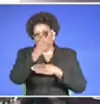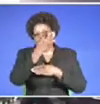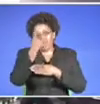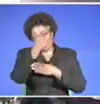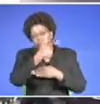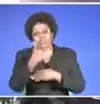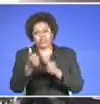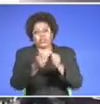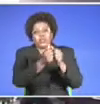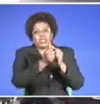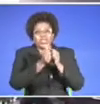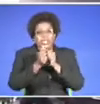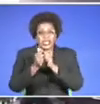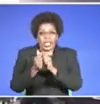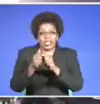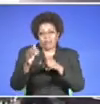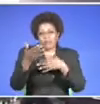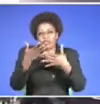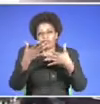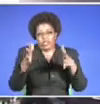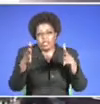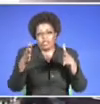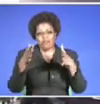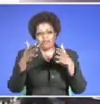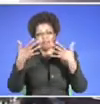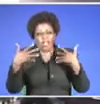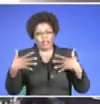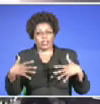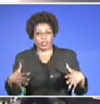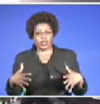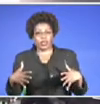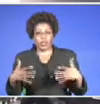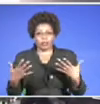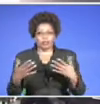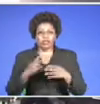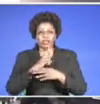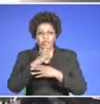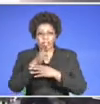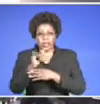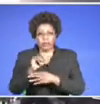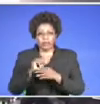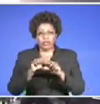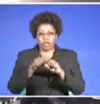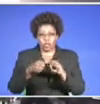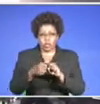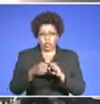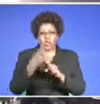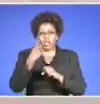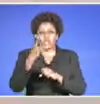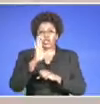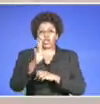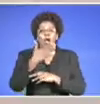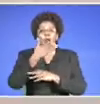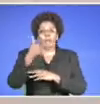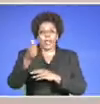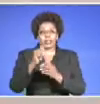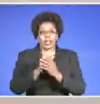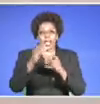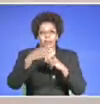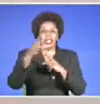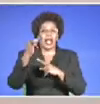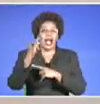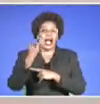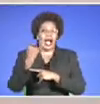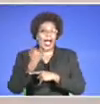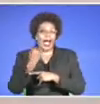feel like it kind of completes everything, you know, fully, so you can look your best. I chose Eye Candy